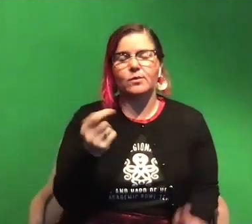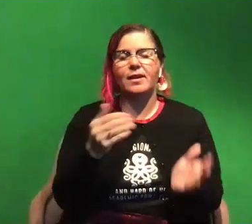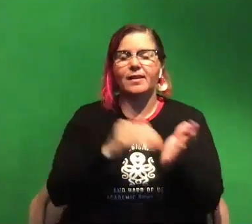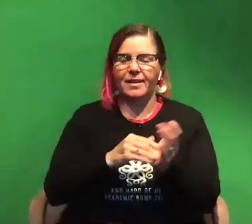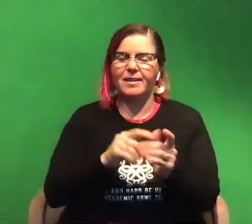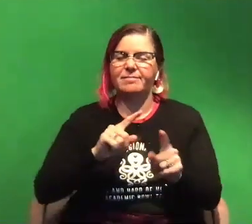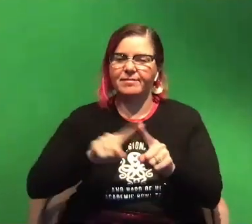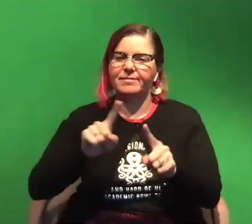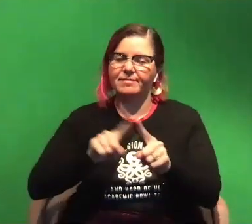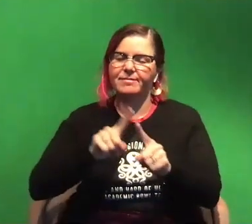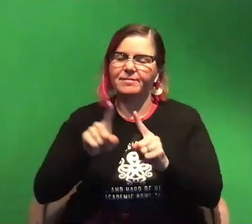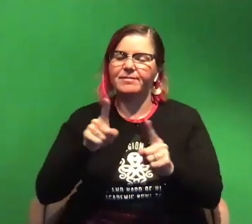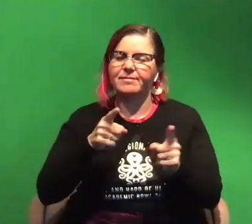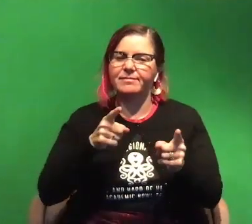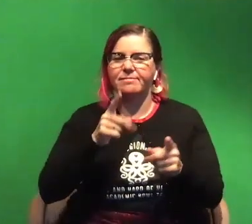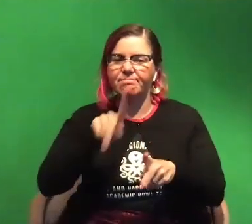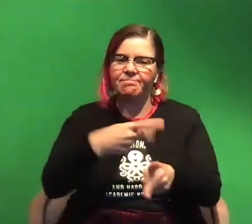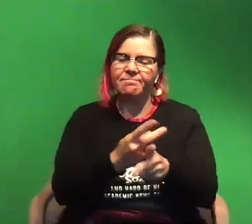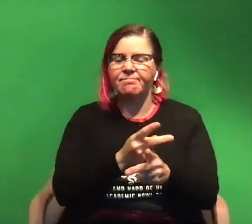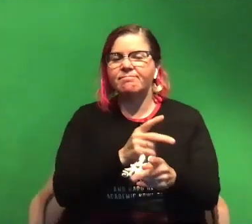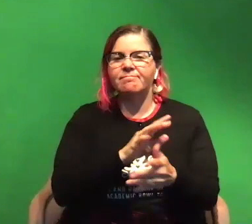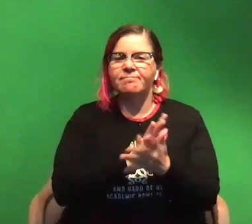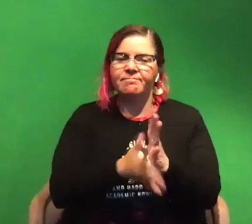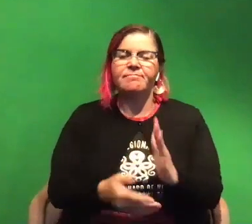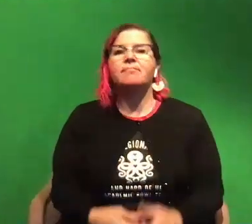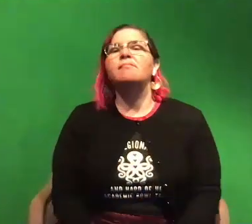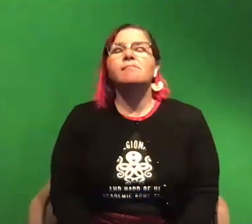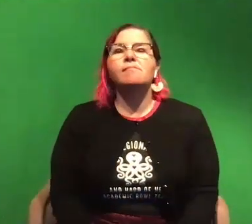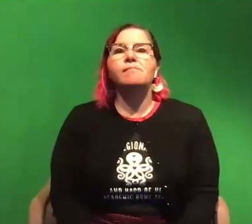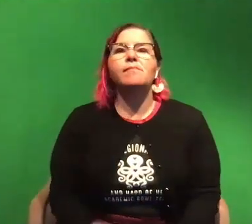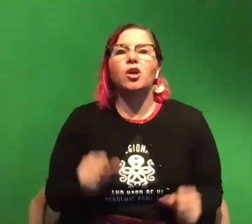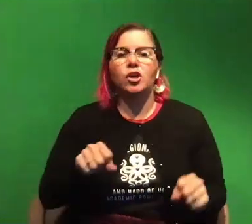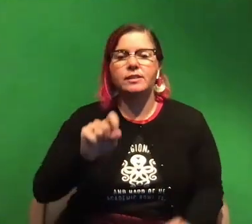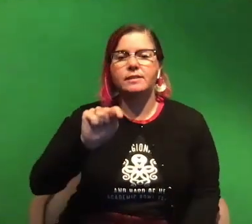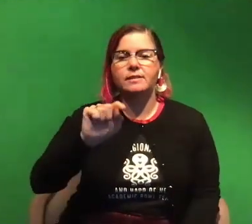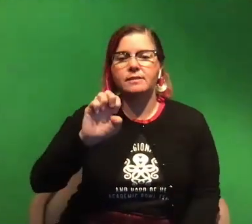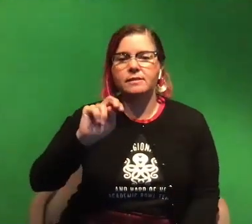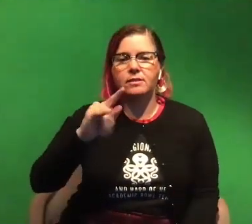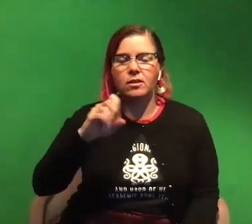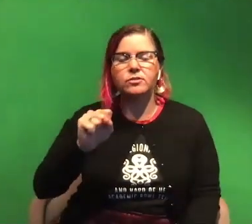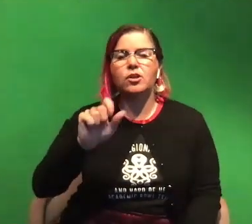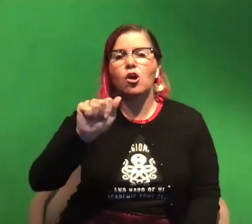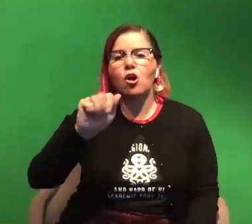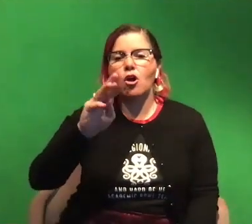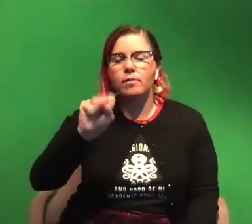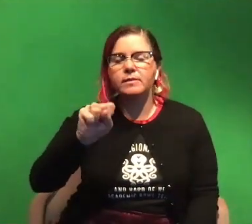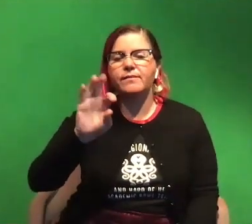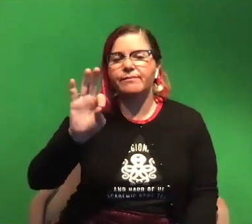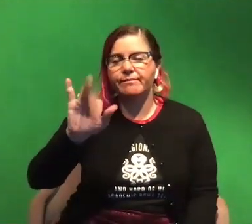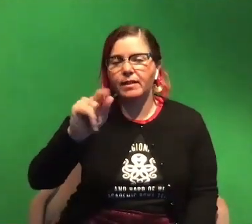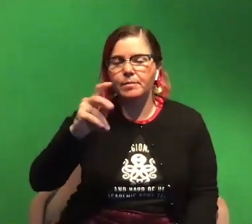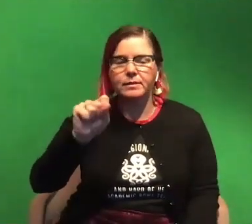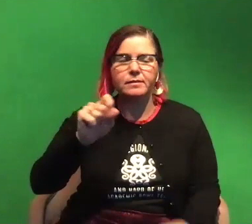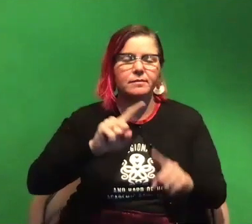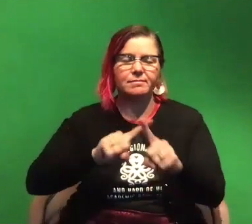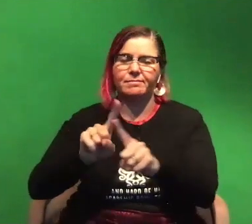come in a wide variety of different types. They can be tentacles, they can be arms, they can be filaments. And really the important